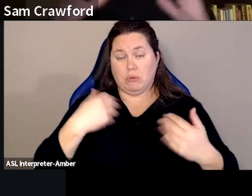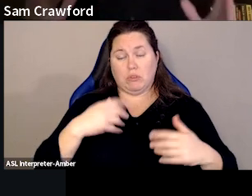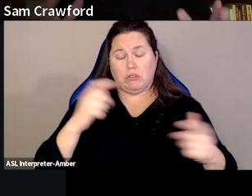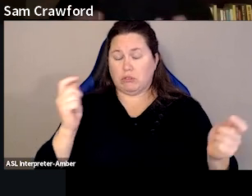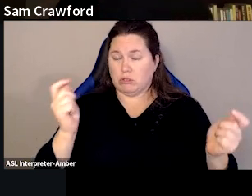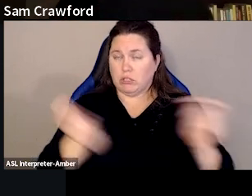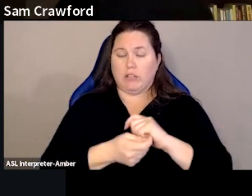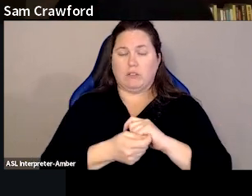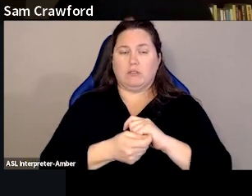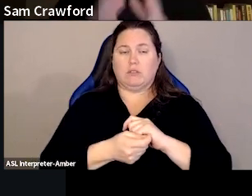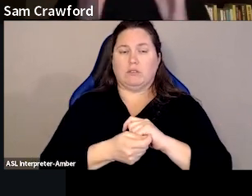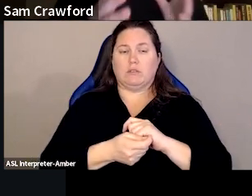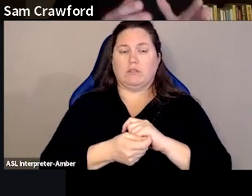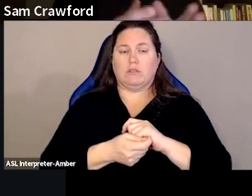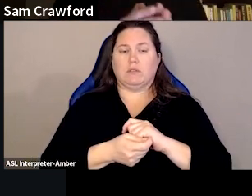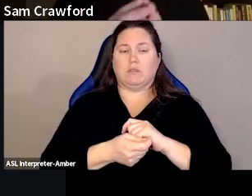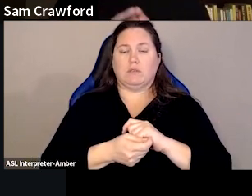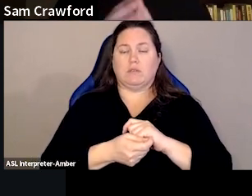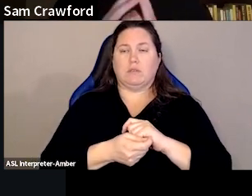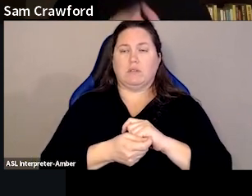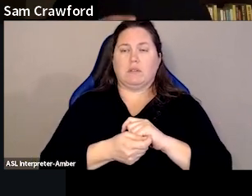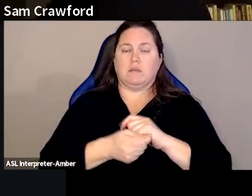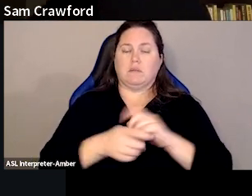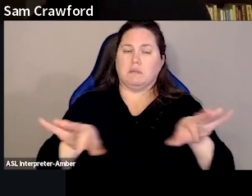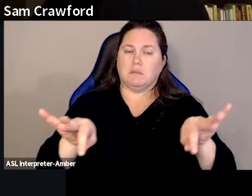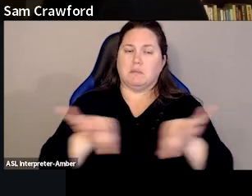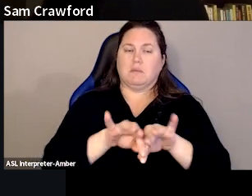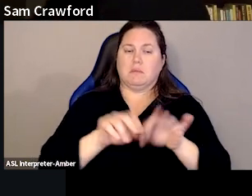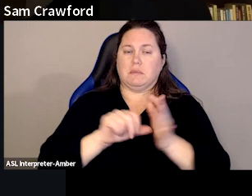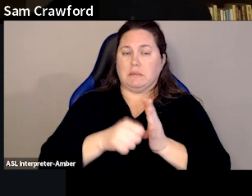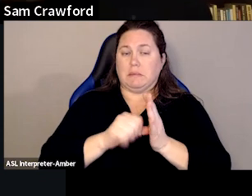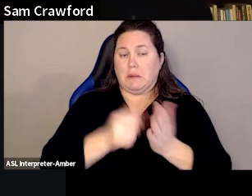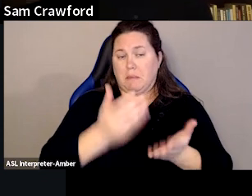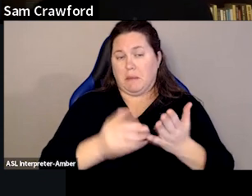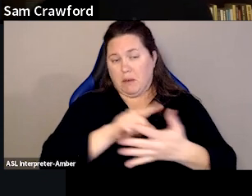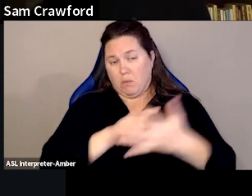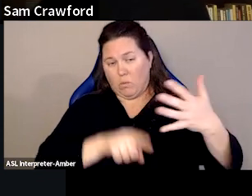if you get nothing else from this webinar, one of these may be of huge, huge help.